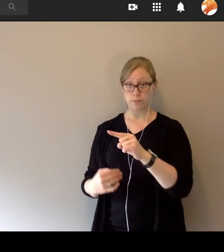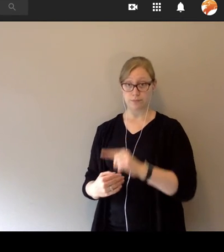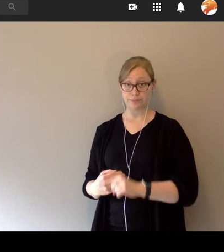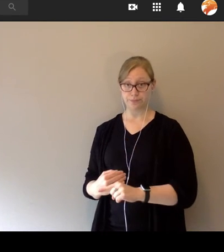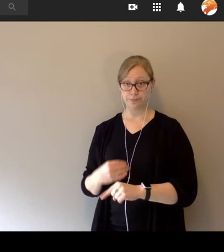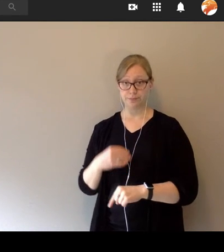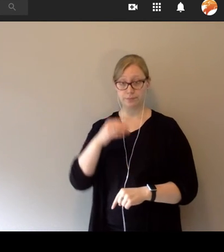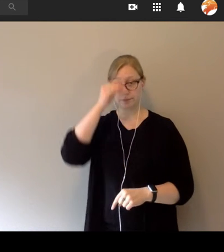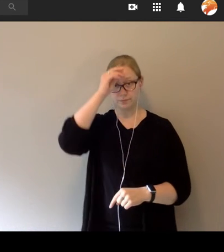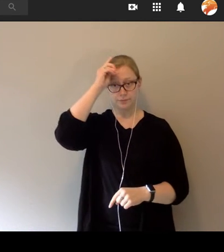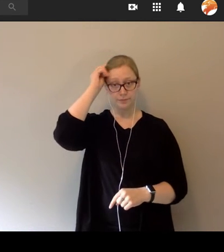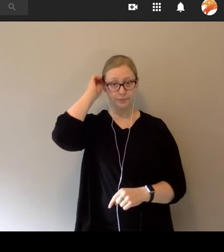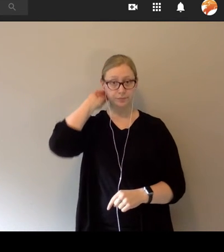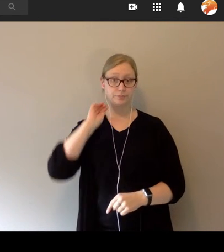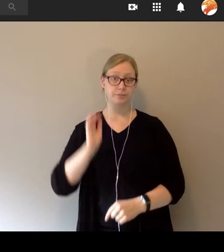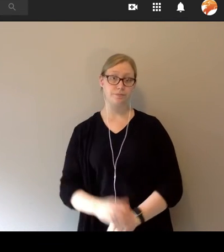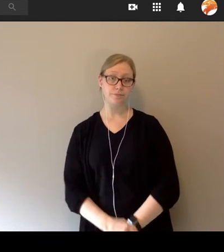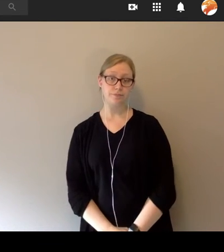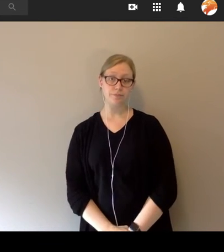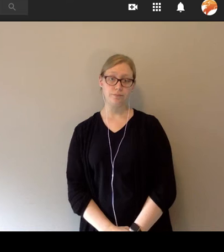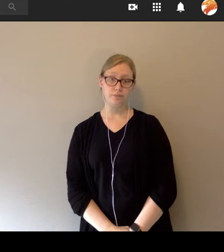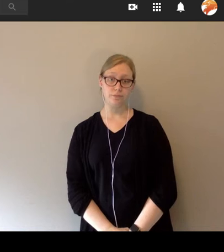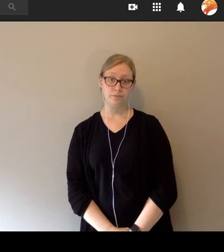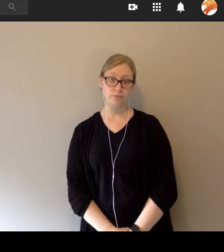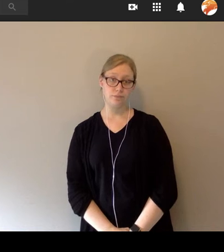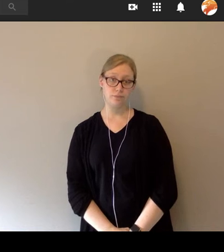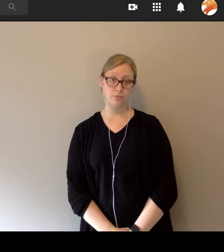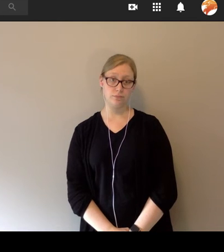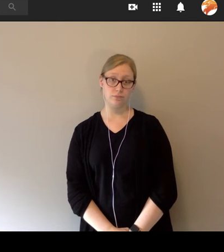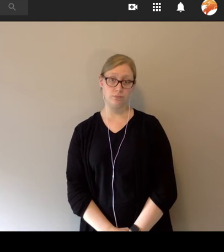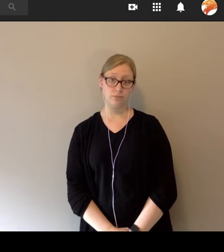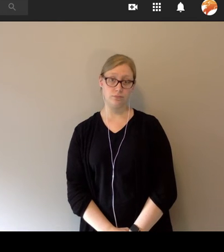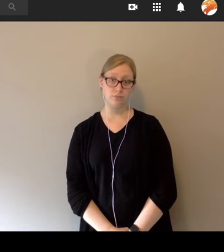of 0 degrees is 1, and the sine of 0 degrees is 0.